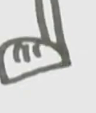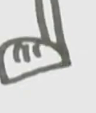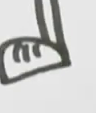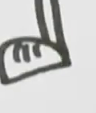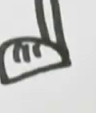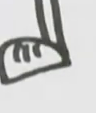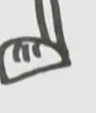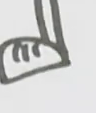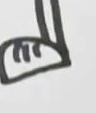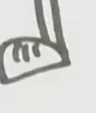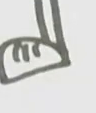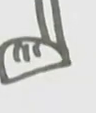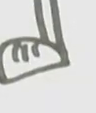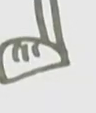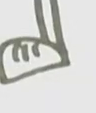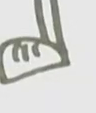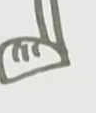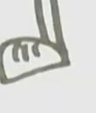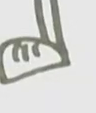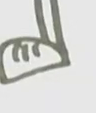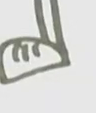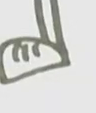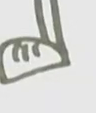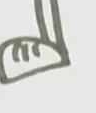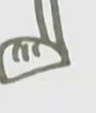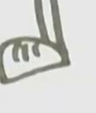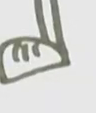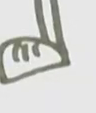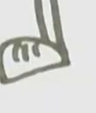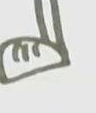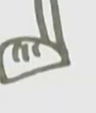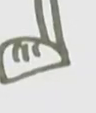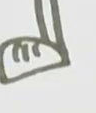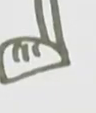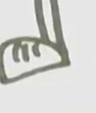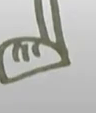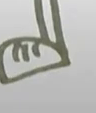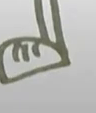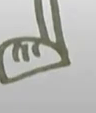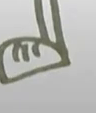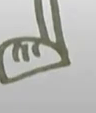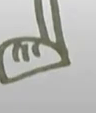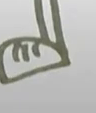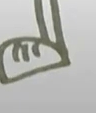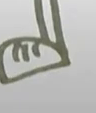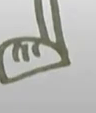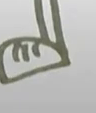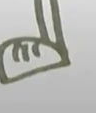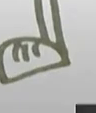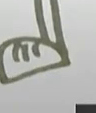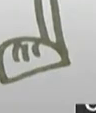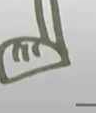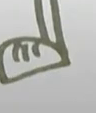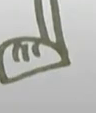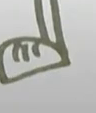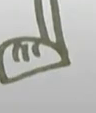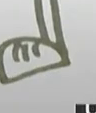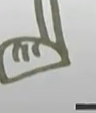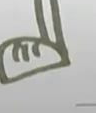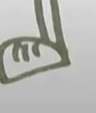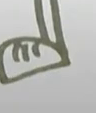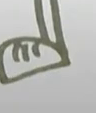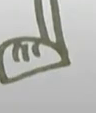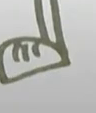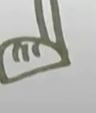specific function of the gene to see if it's involved in important cell processes such as cell signalling, cell movement, cell division, or cell